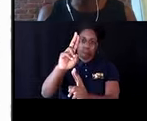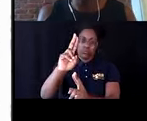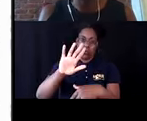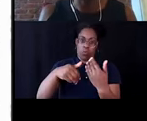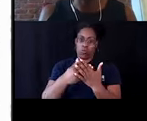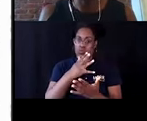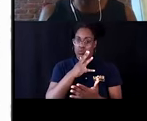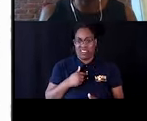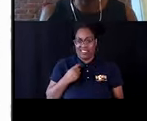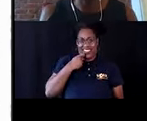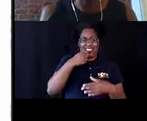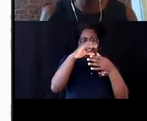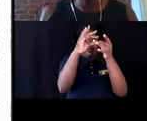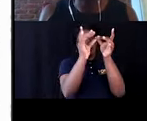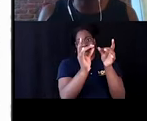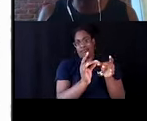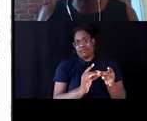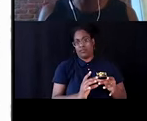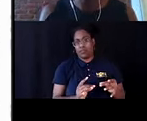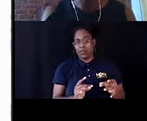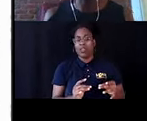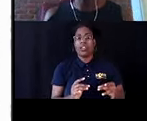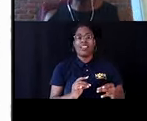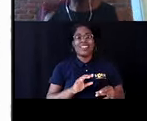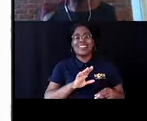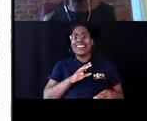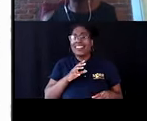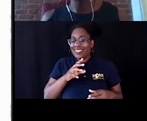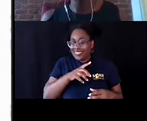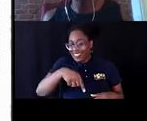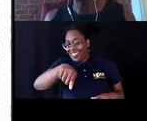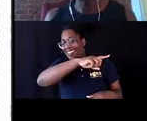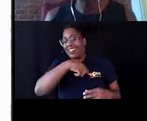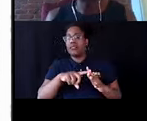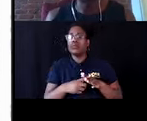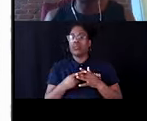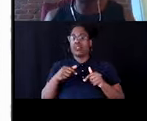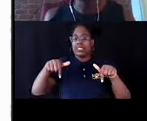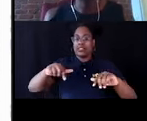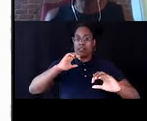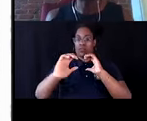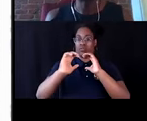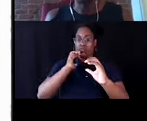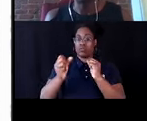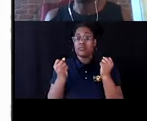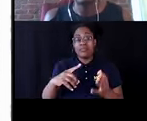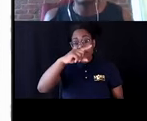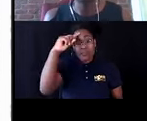to have these conversations, is also because many of the Black women who were fighting for their freedom